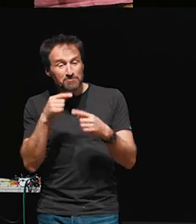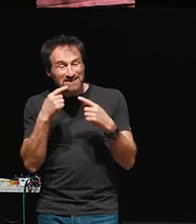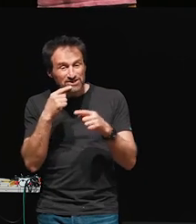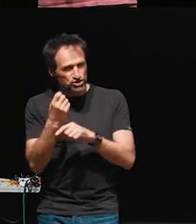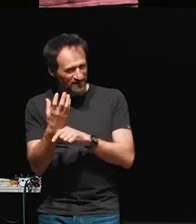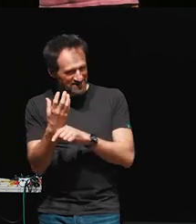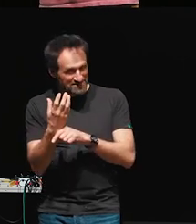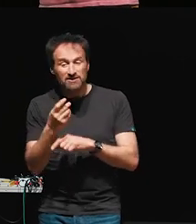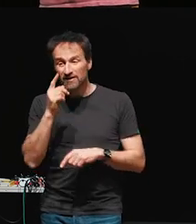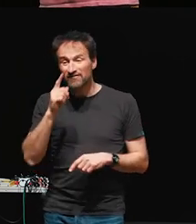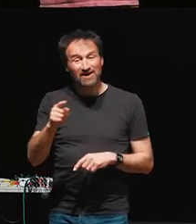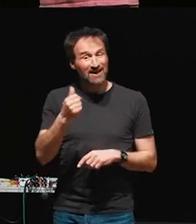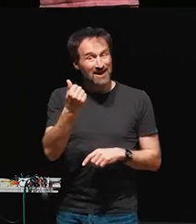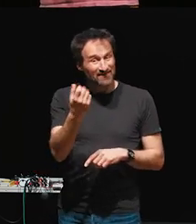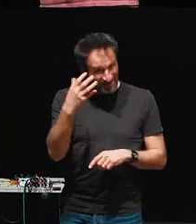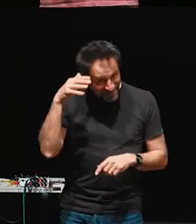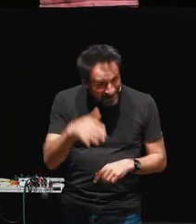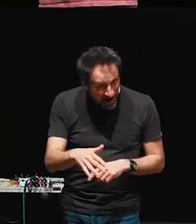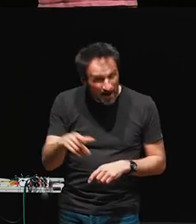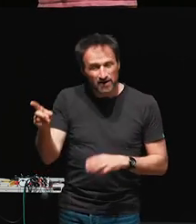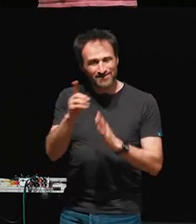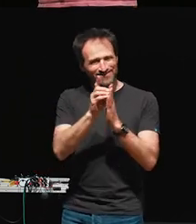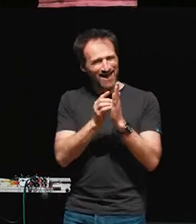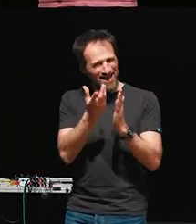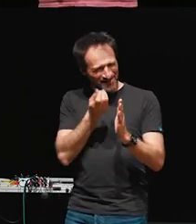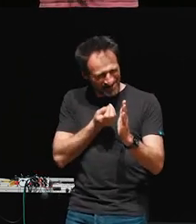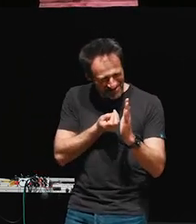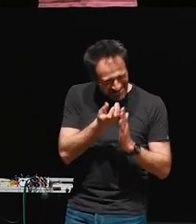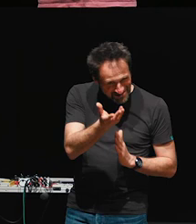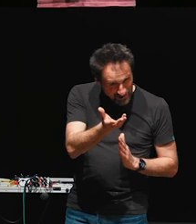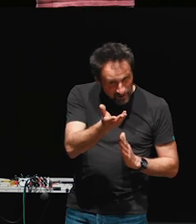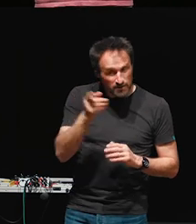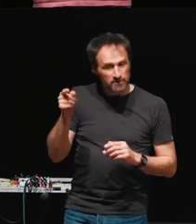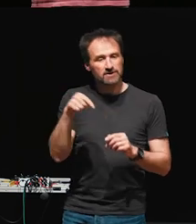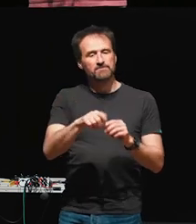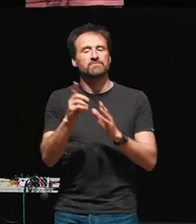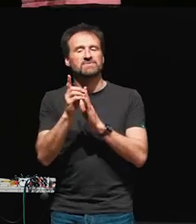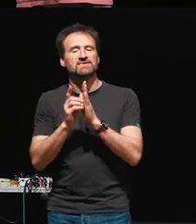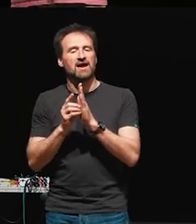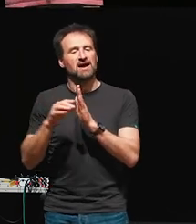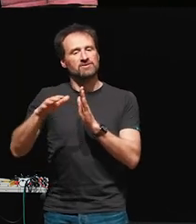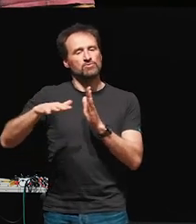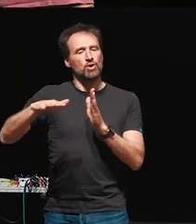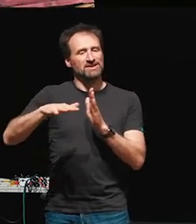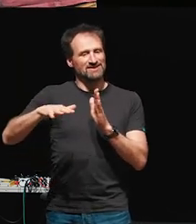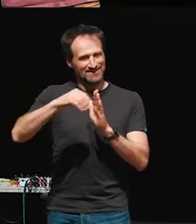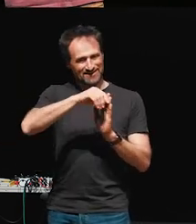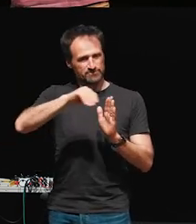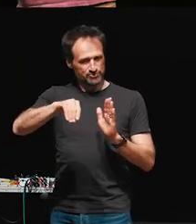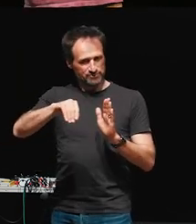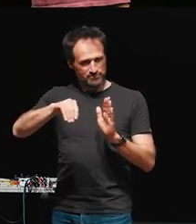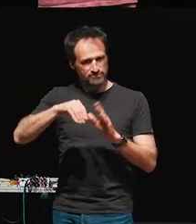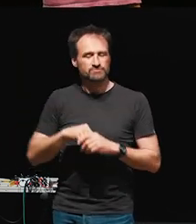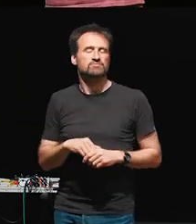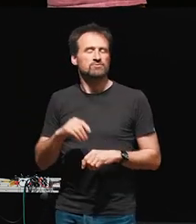event, you will have the data that was passed in available under a data property. It's pretty straightforward. And at this point, you can do whatever the heck you want with this